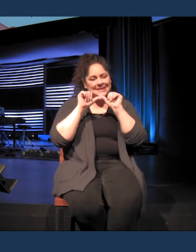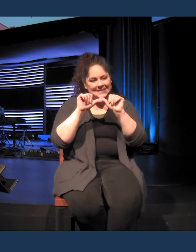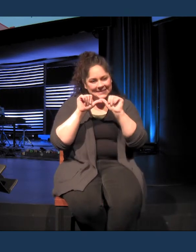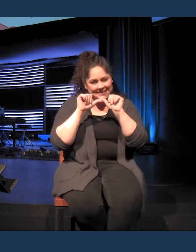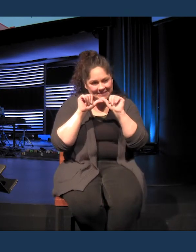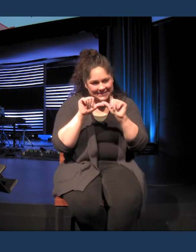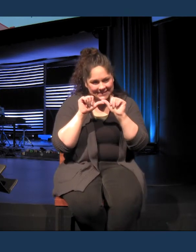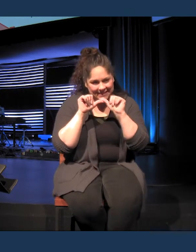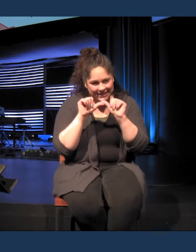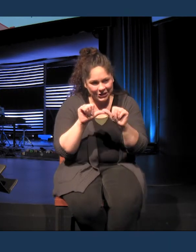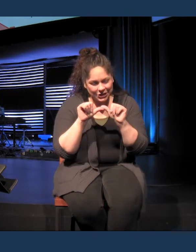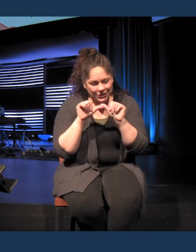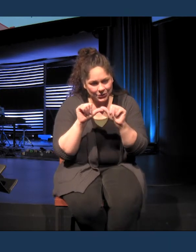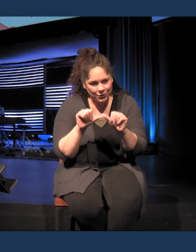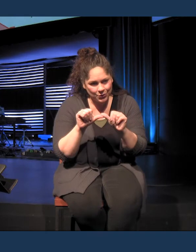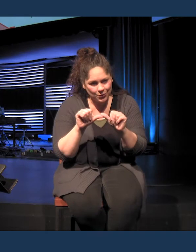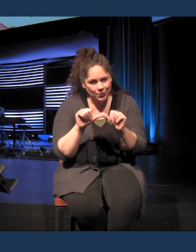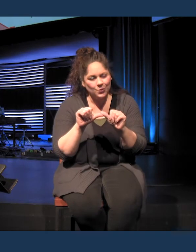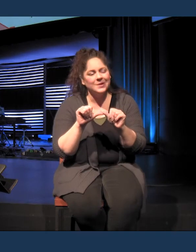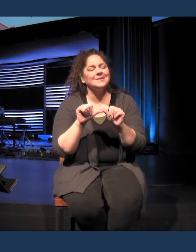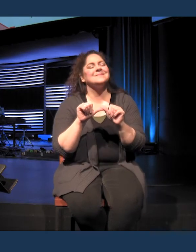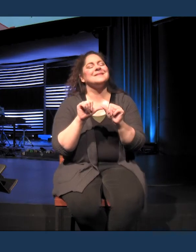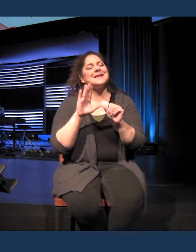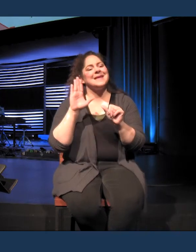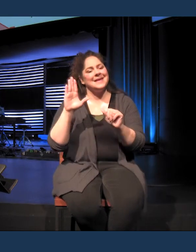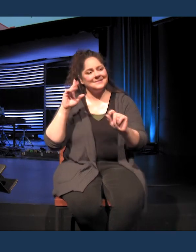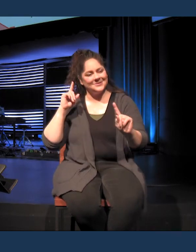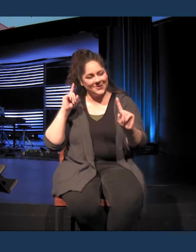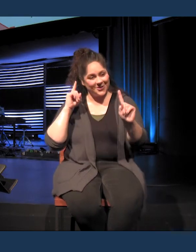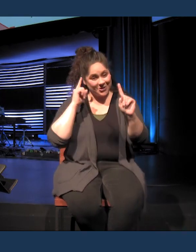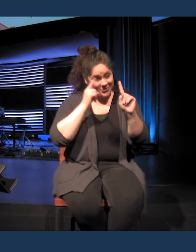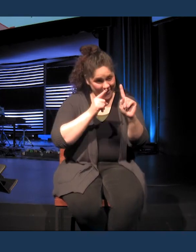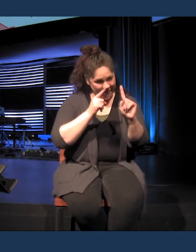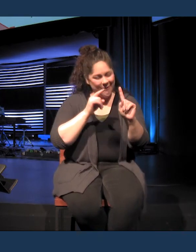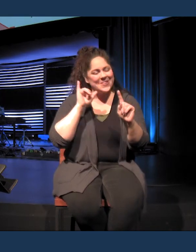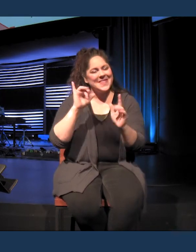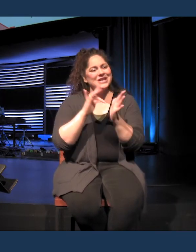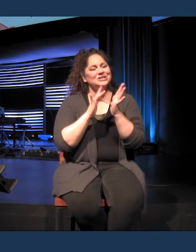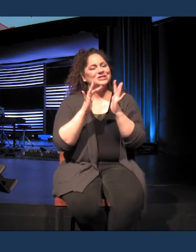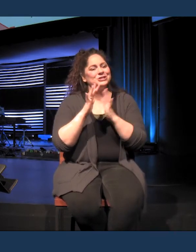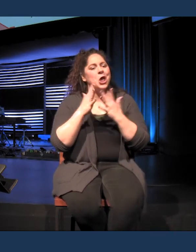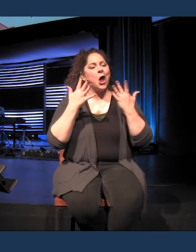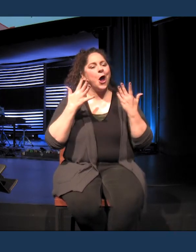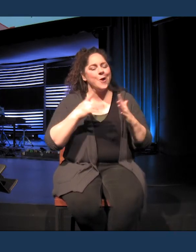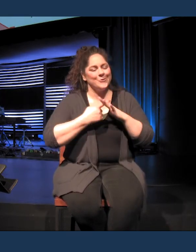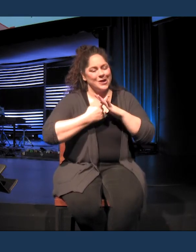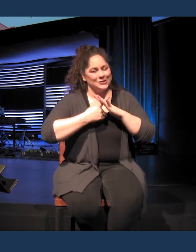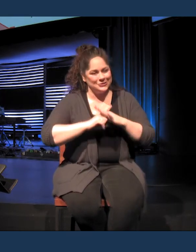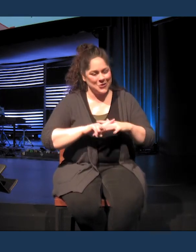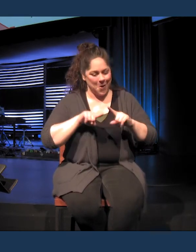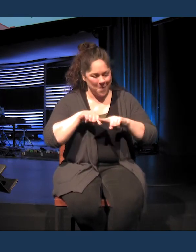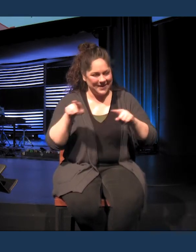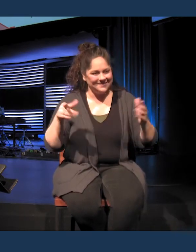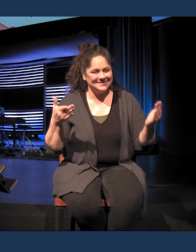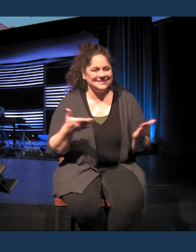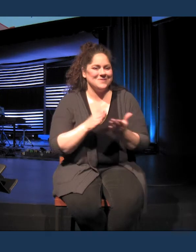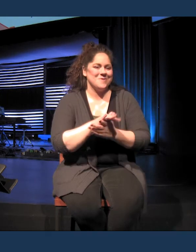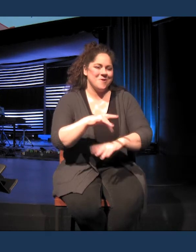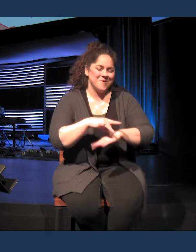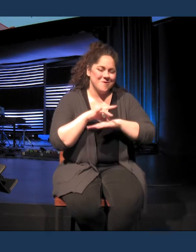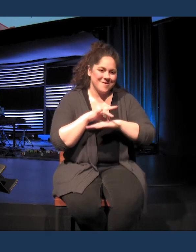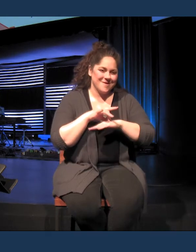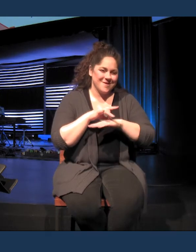say continue. Continue the mission of Jesus. He has authorized